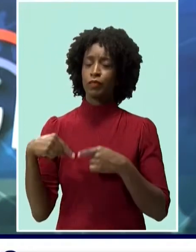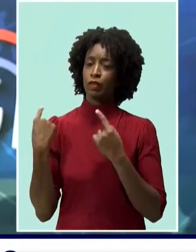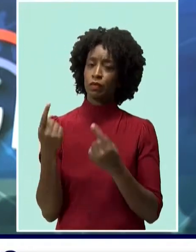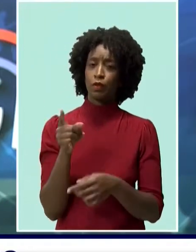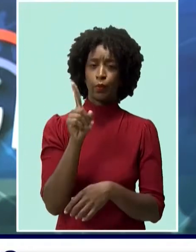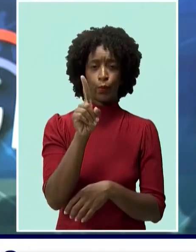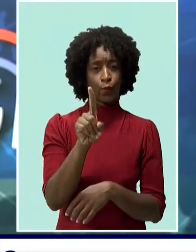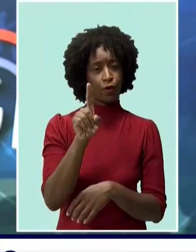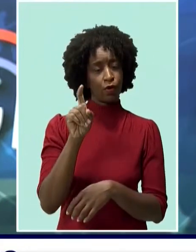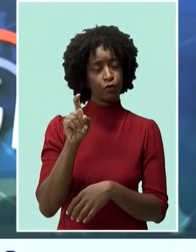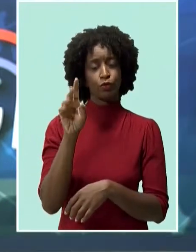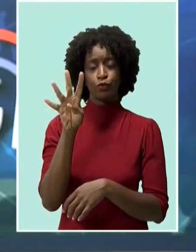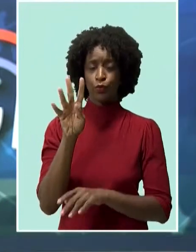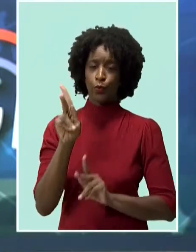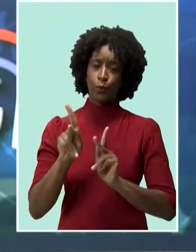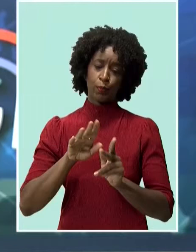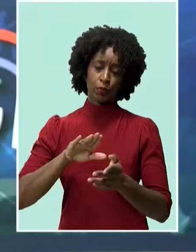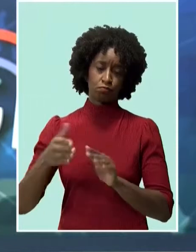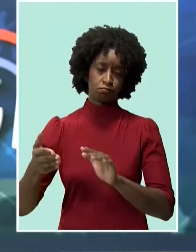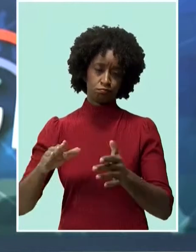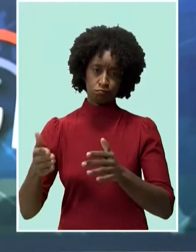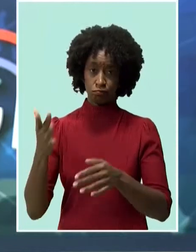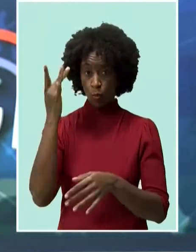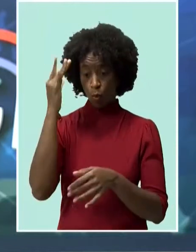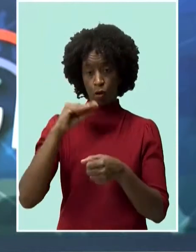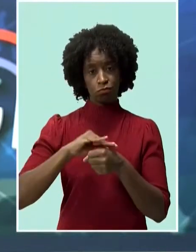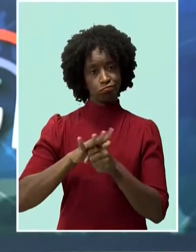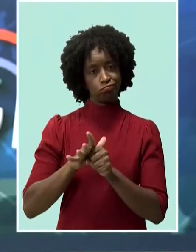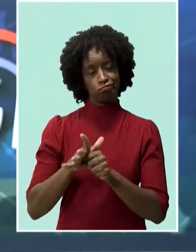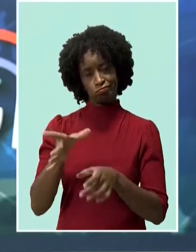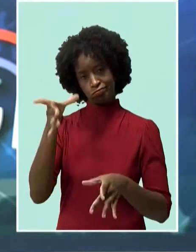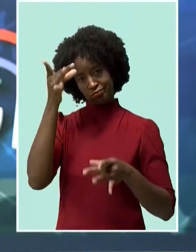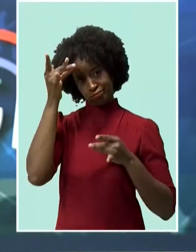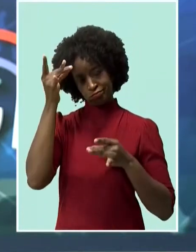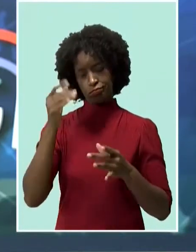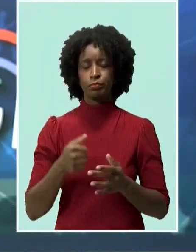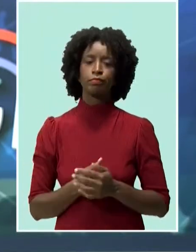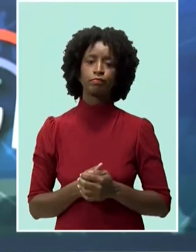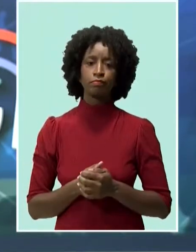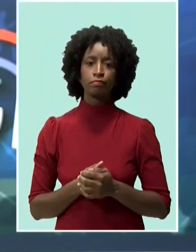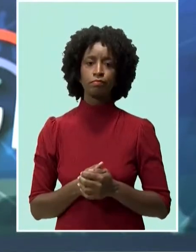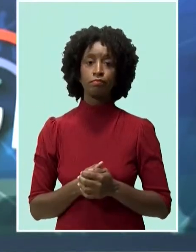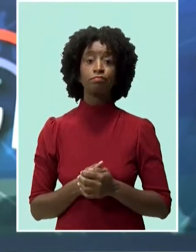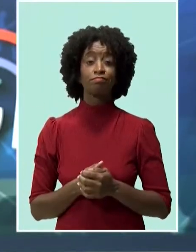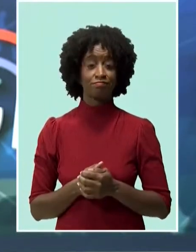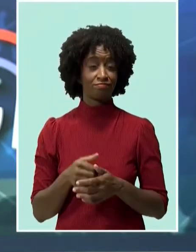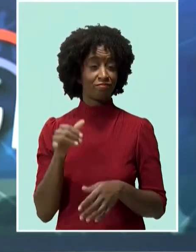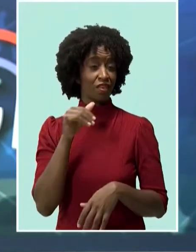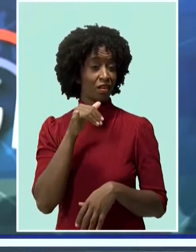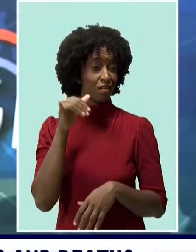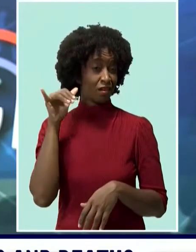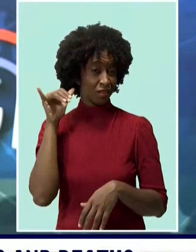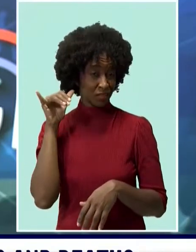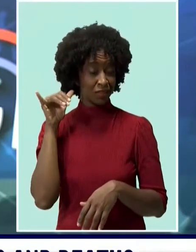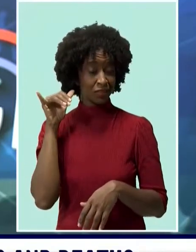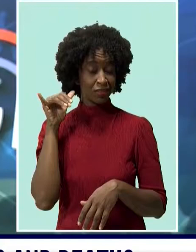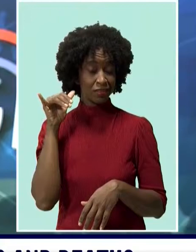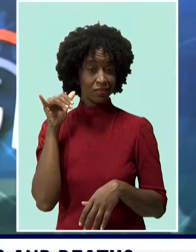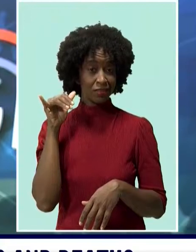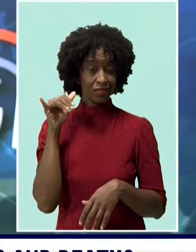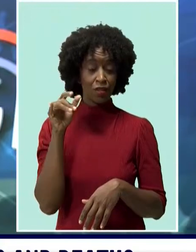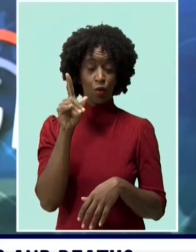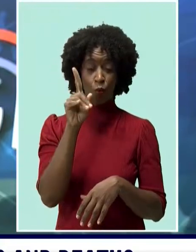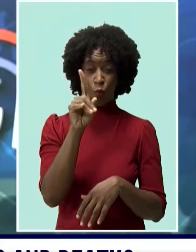died from the virus. Well, yesterday, Barbados reached a dreaded landmark when the country surpassed its